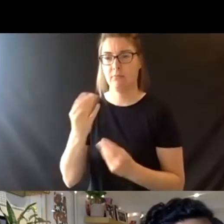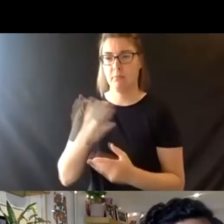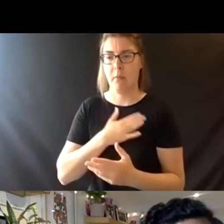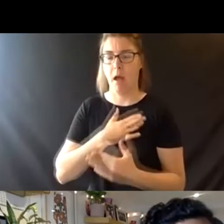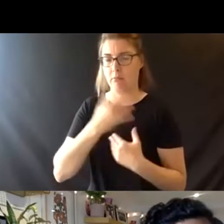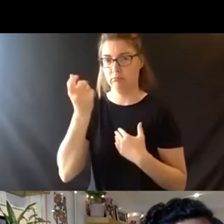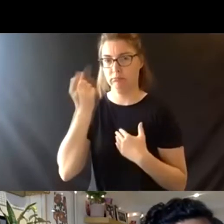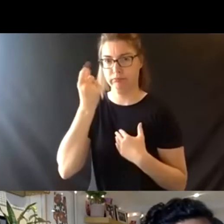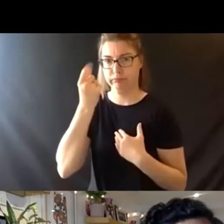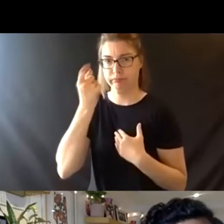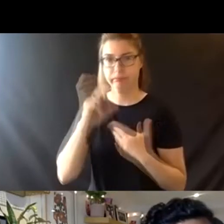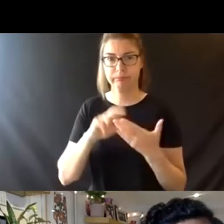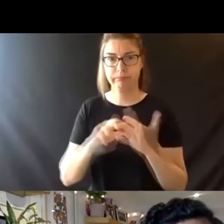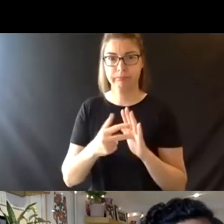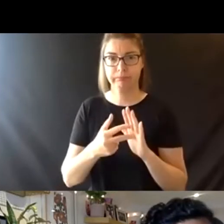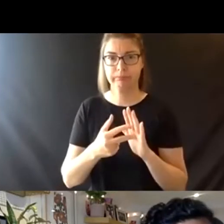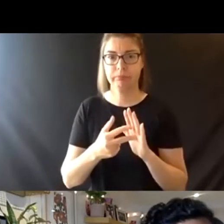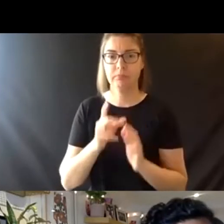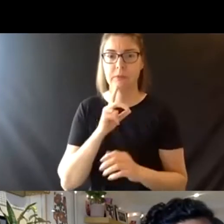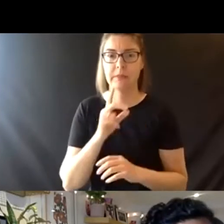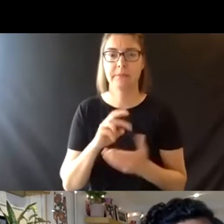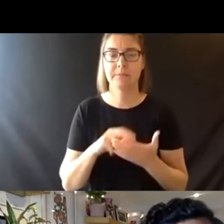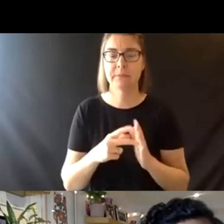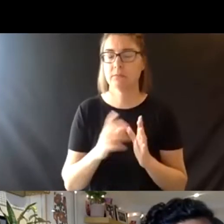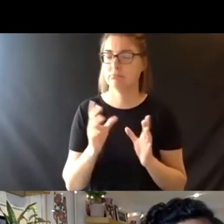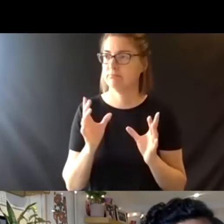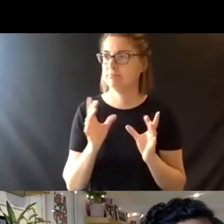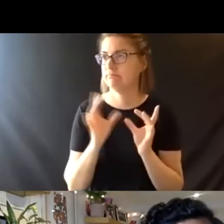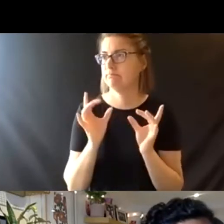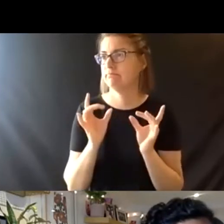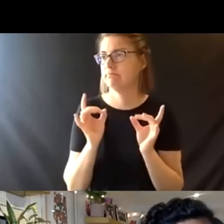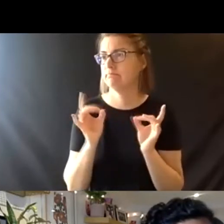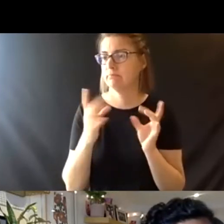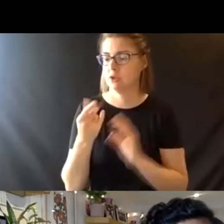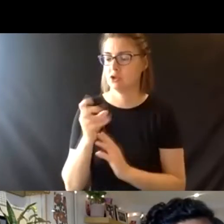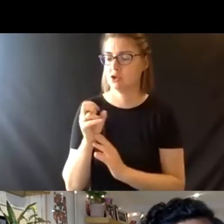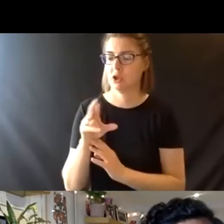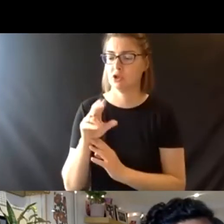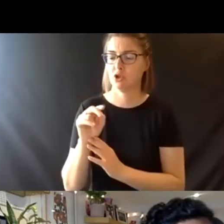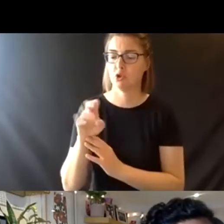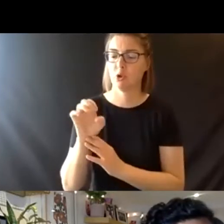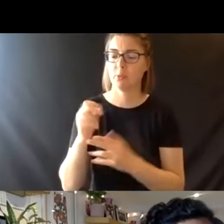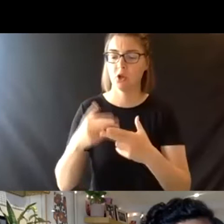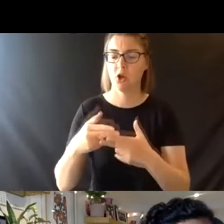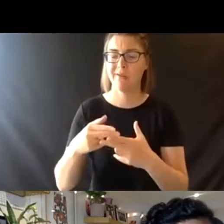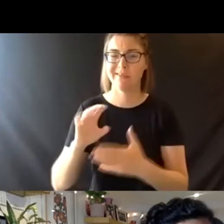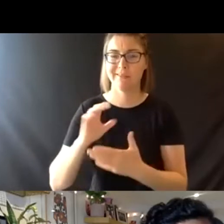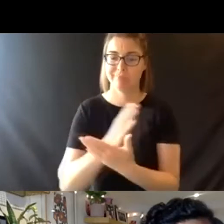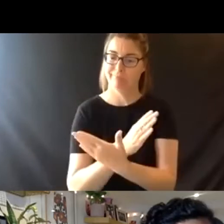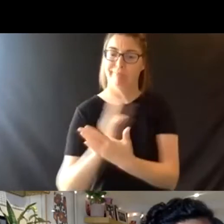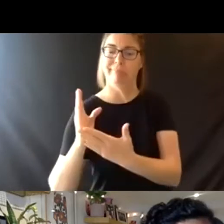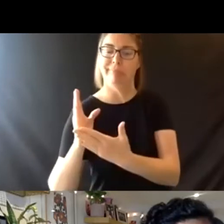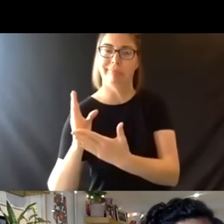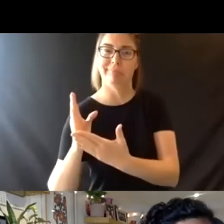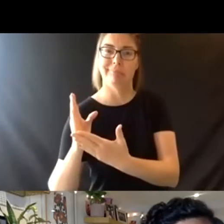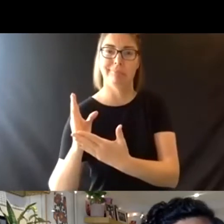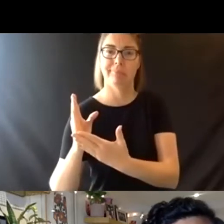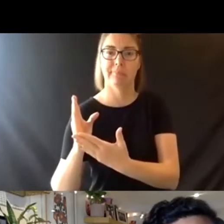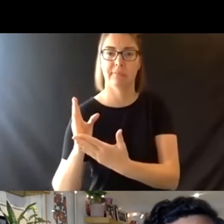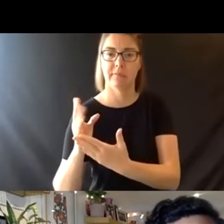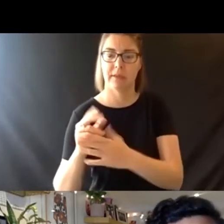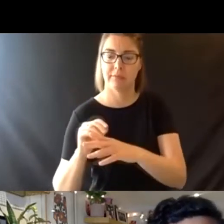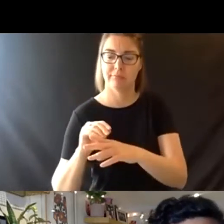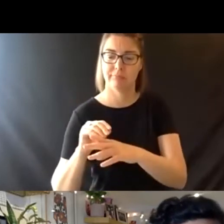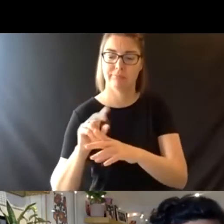it's like an extreme version of these gender norms that are imposed on sort